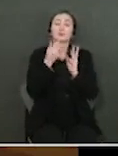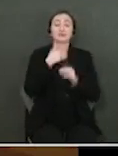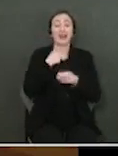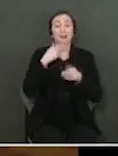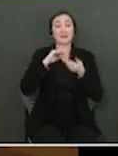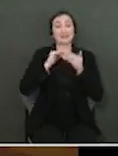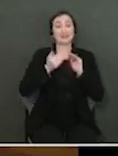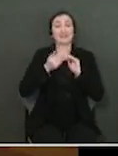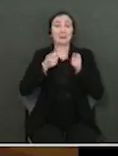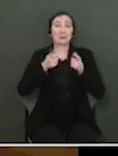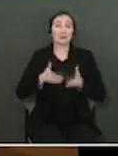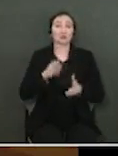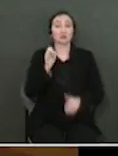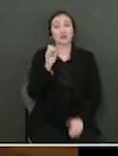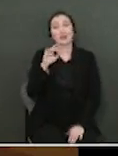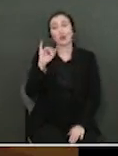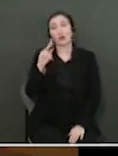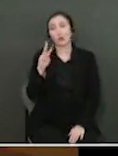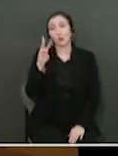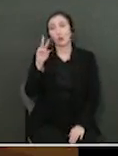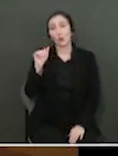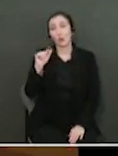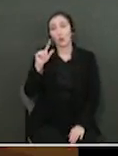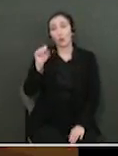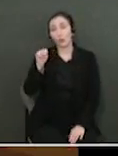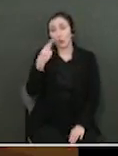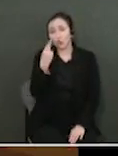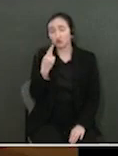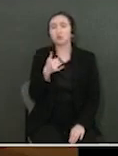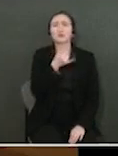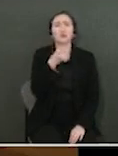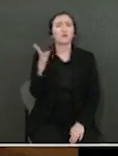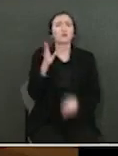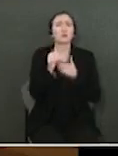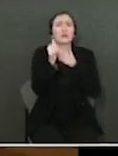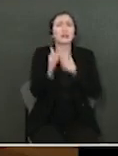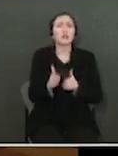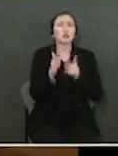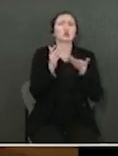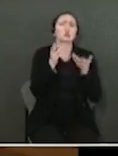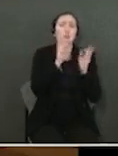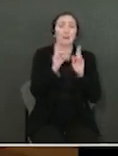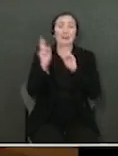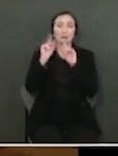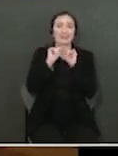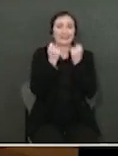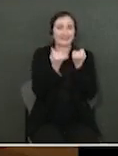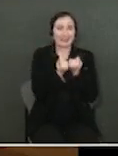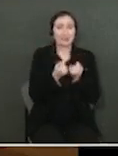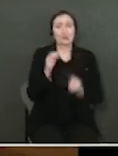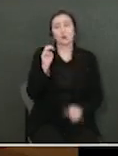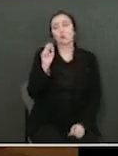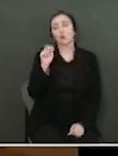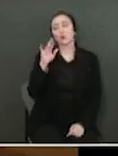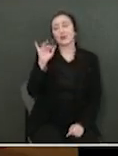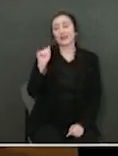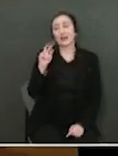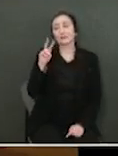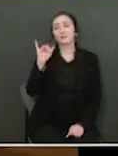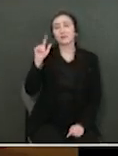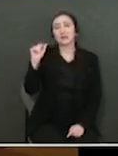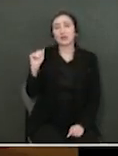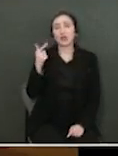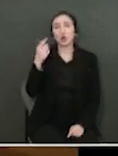I'm joined by several key leaders from our preparedness team, including Deputy City Manager Maria Villagomez. I see